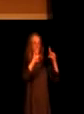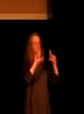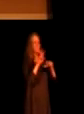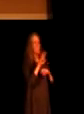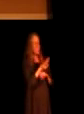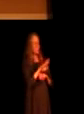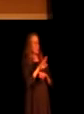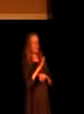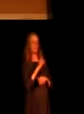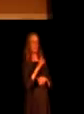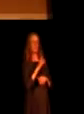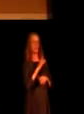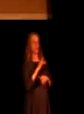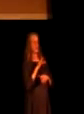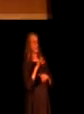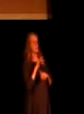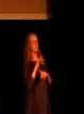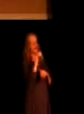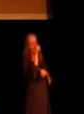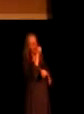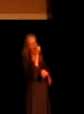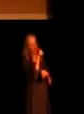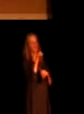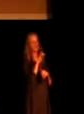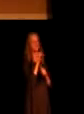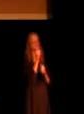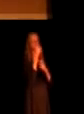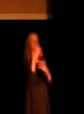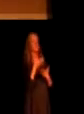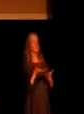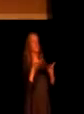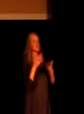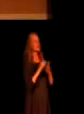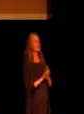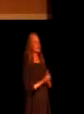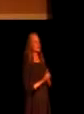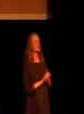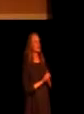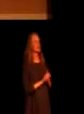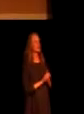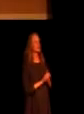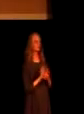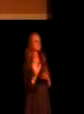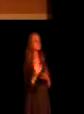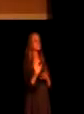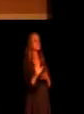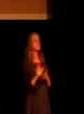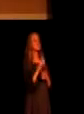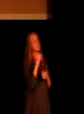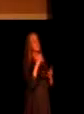cool animations of all sorts of stuff, as you can imagine. But then I thought,